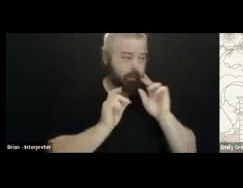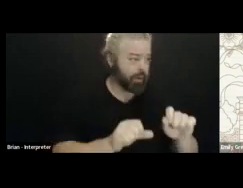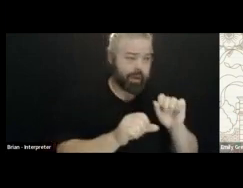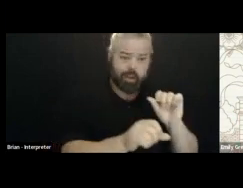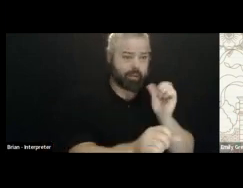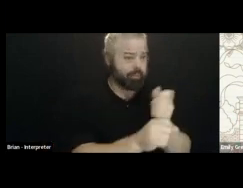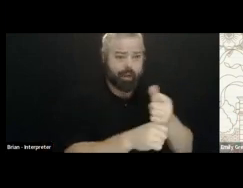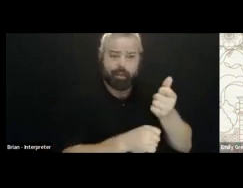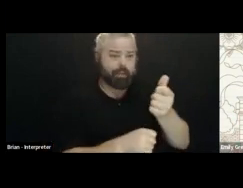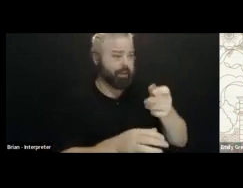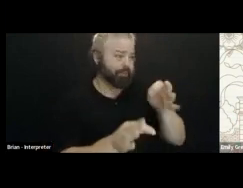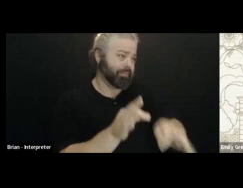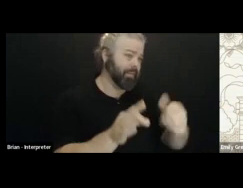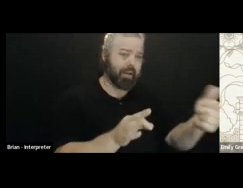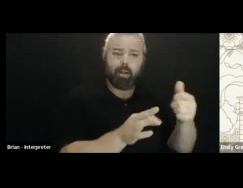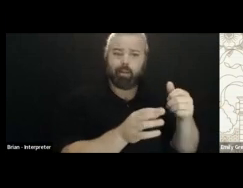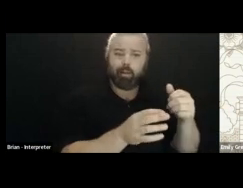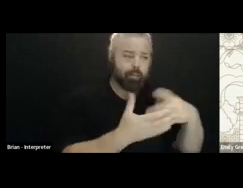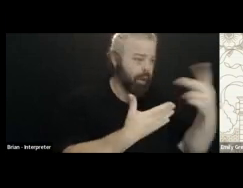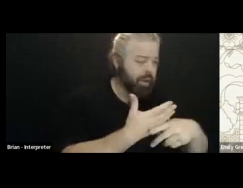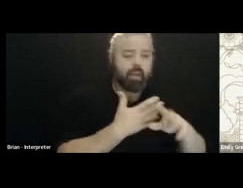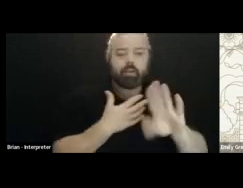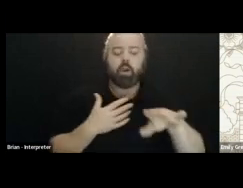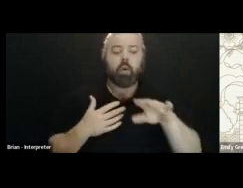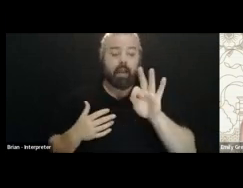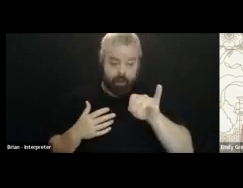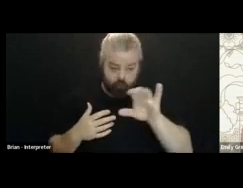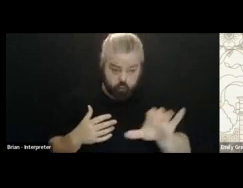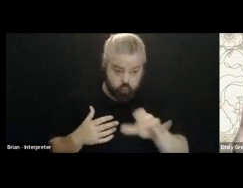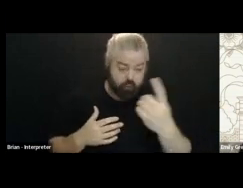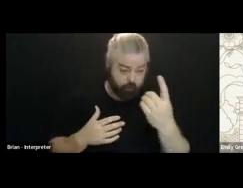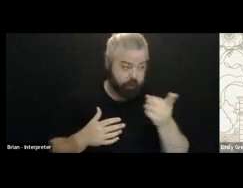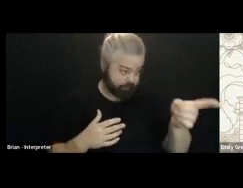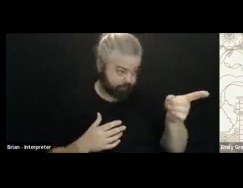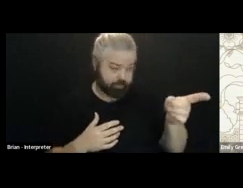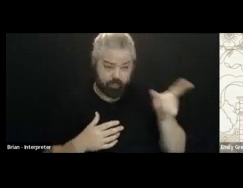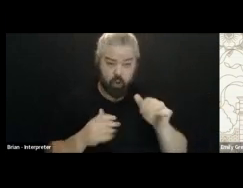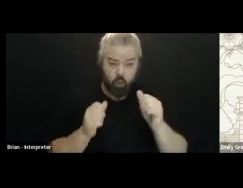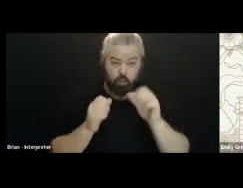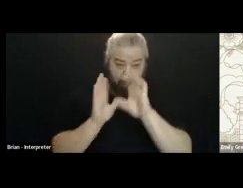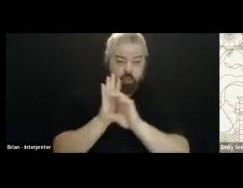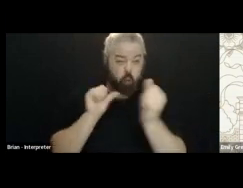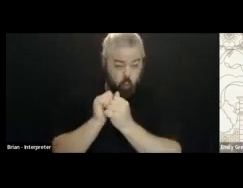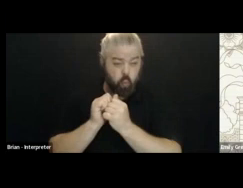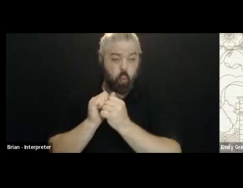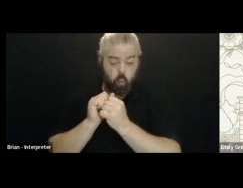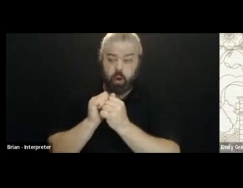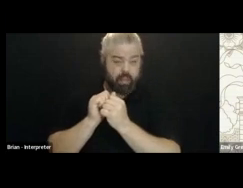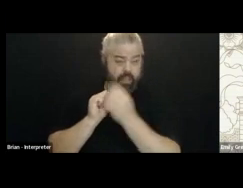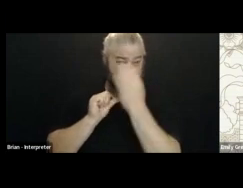right? So making sure that if you do something like this, also have that typed out